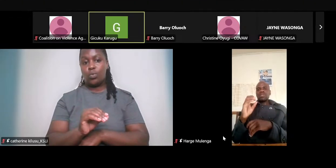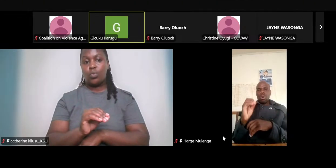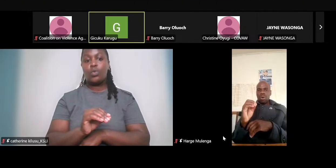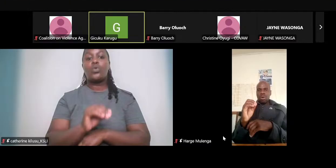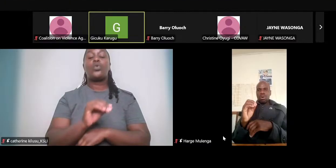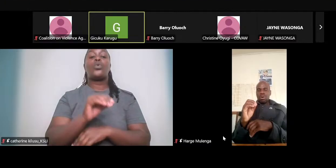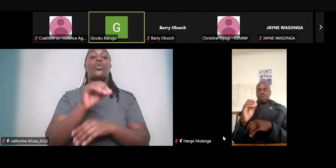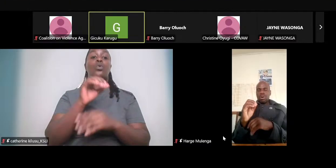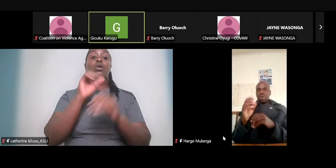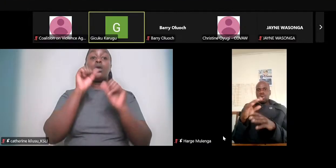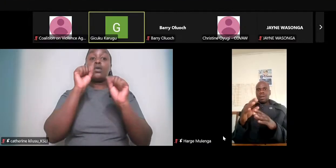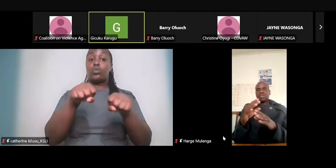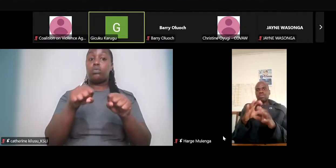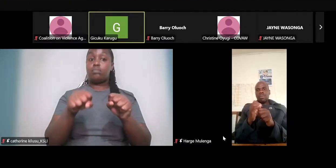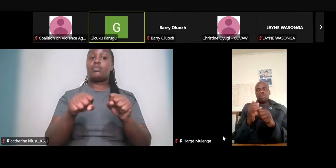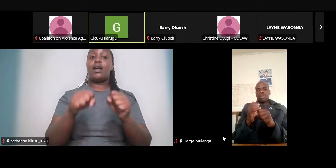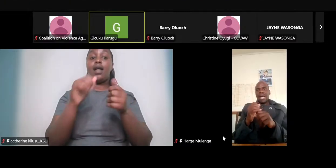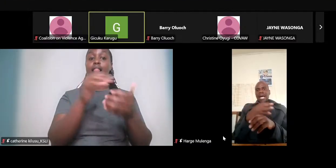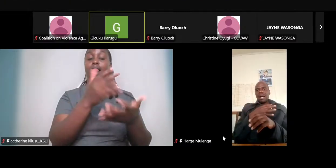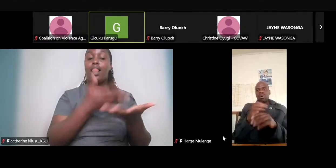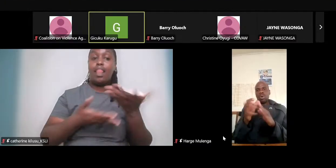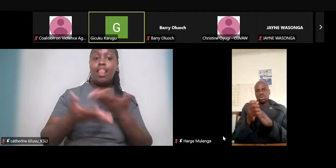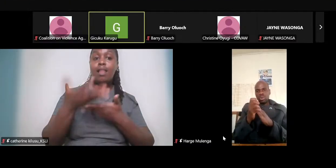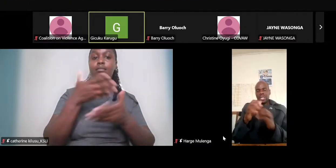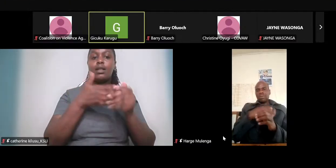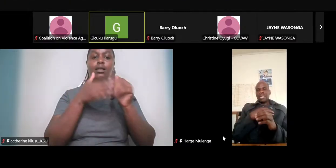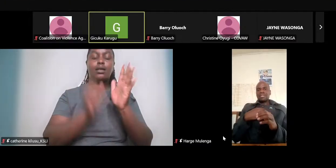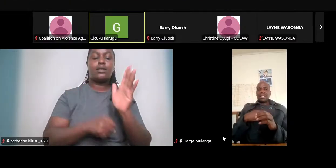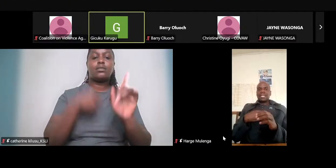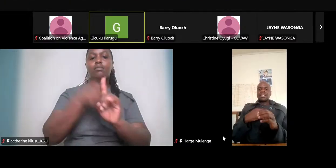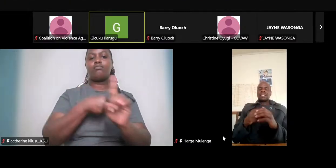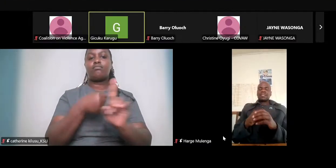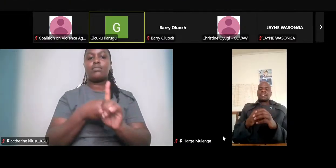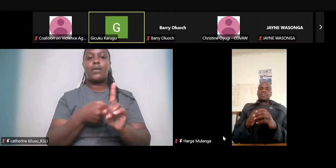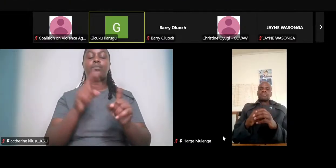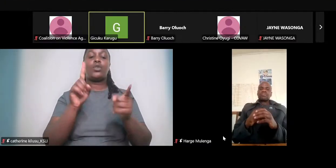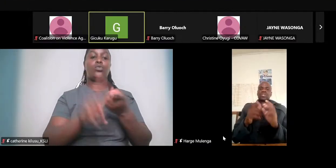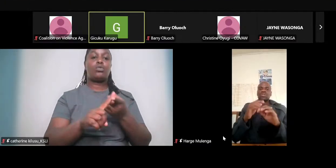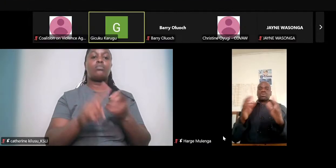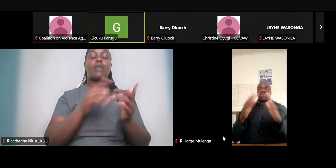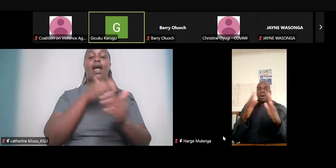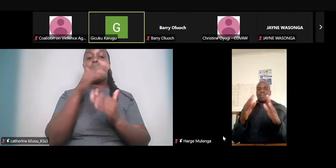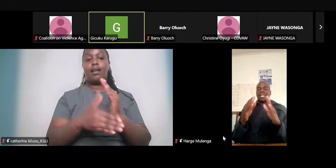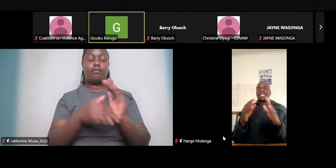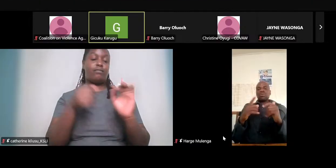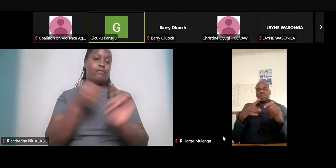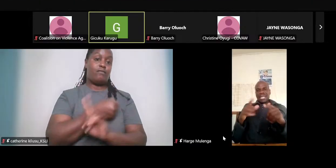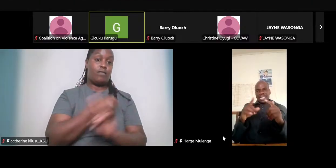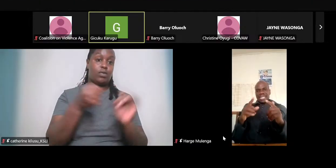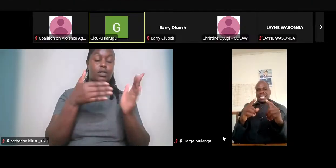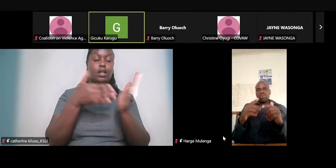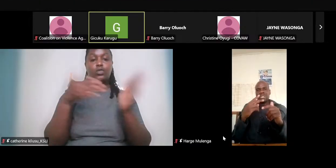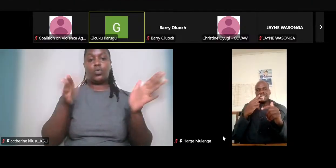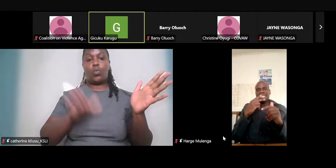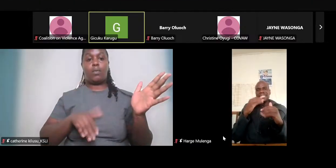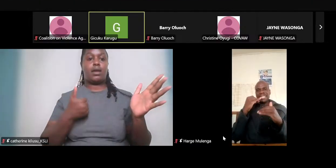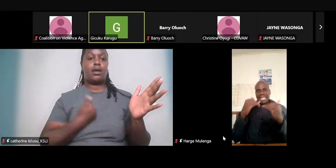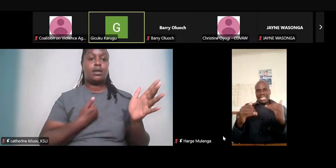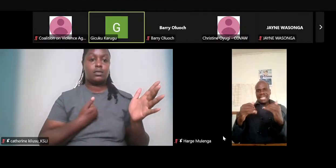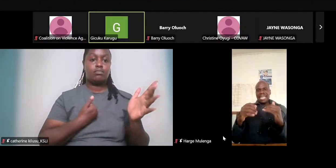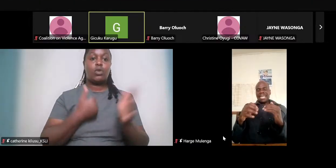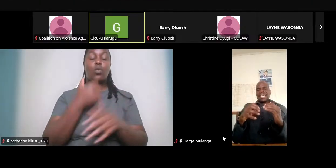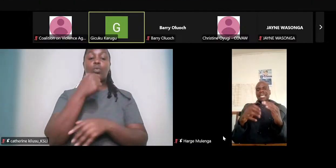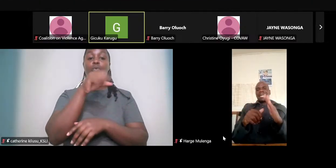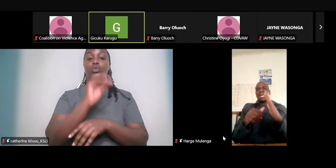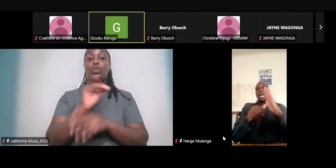engage with these leaders in advocacy efforts to bring an end to violence against women and girls. And so I